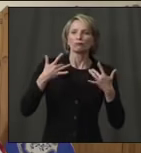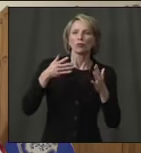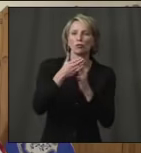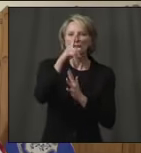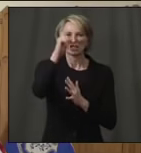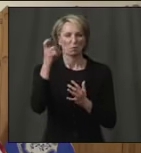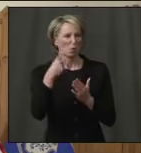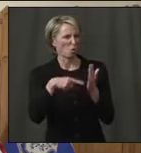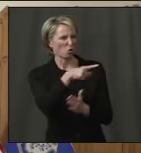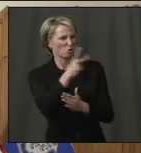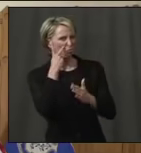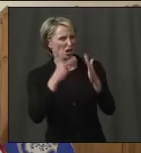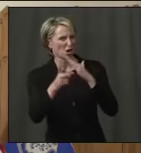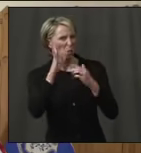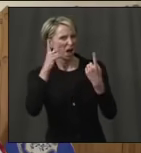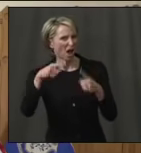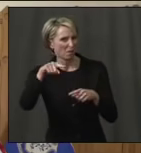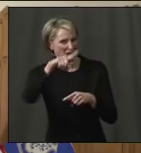summer?